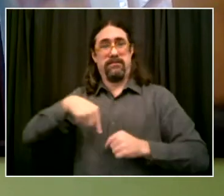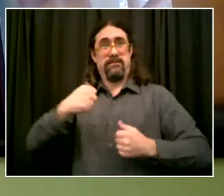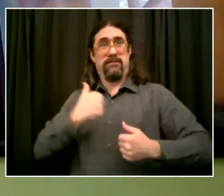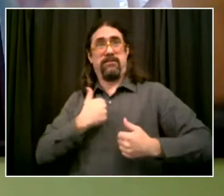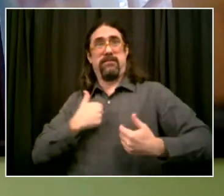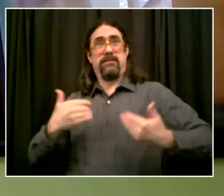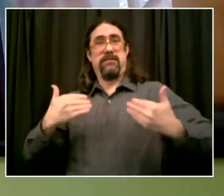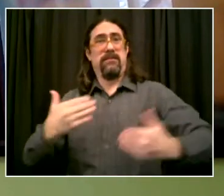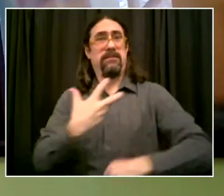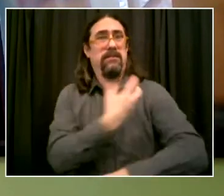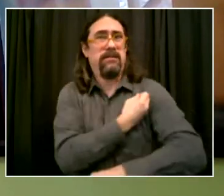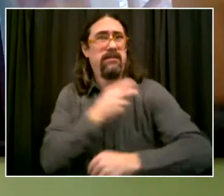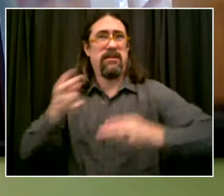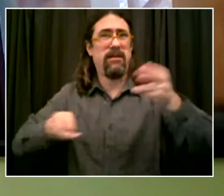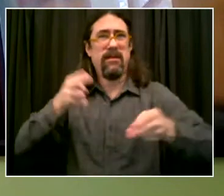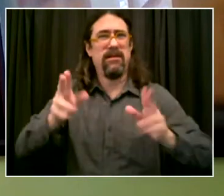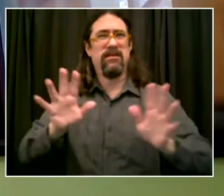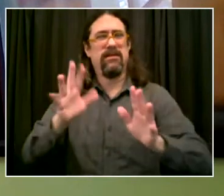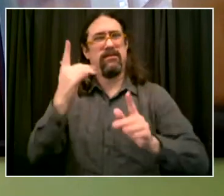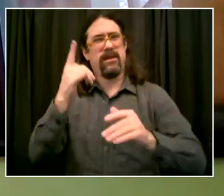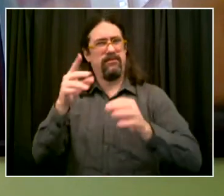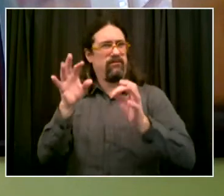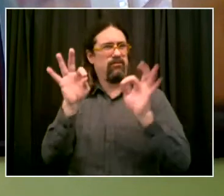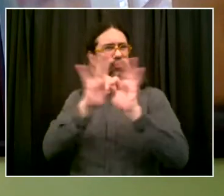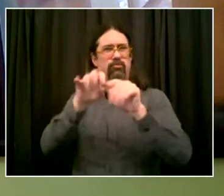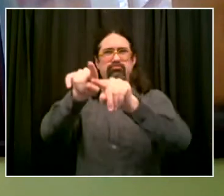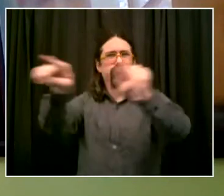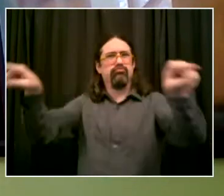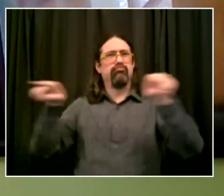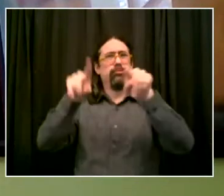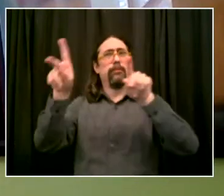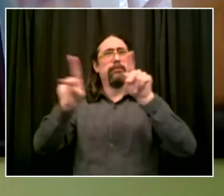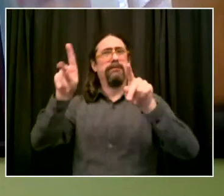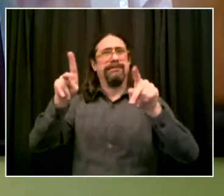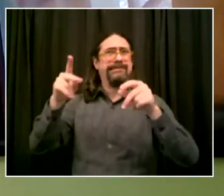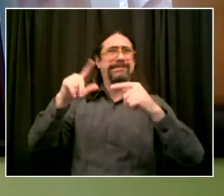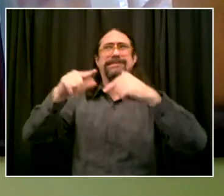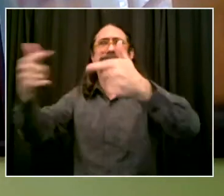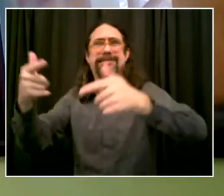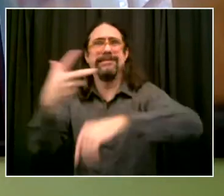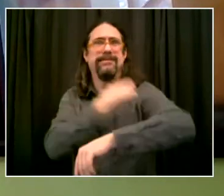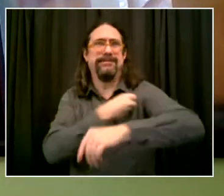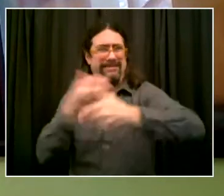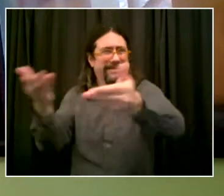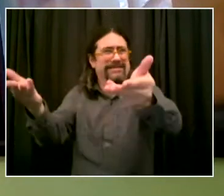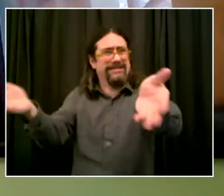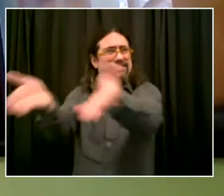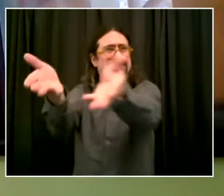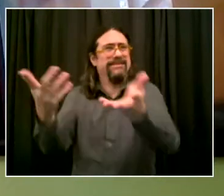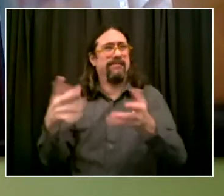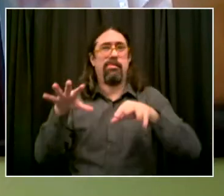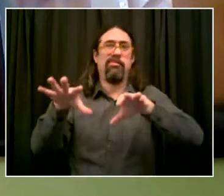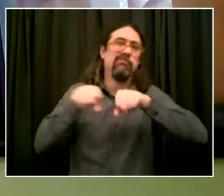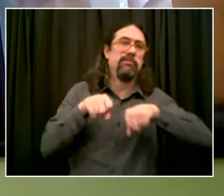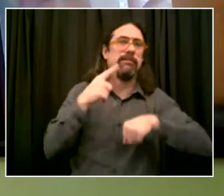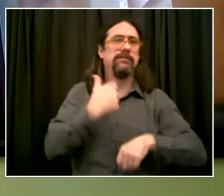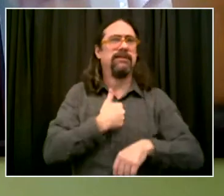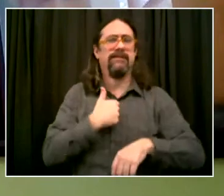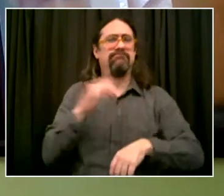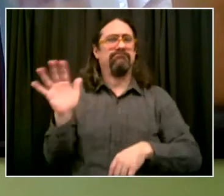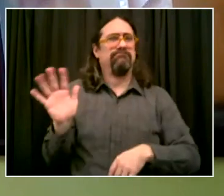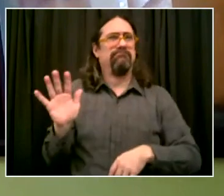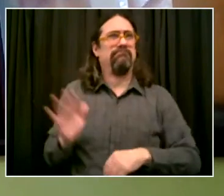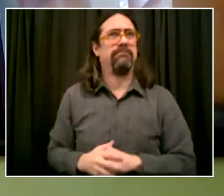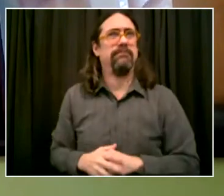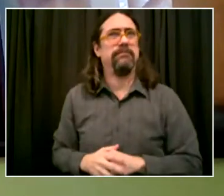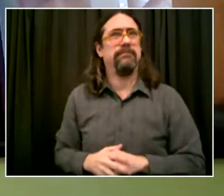been actually choosing to volunteer at vaccine clinics, because one of the ways we as city employees become eligible for vaccination is